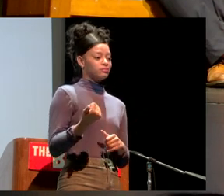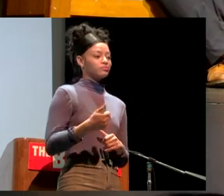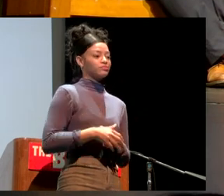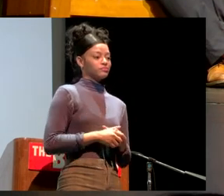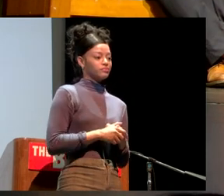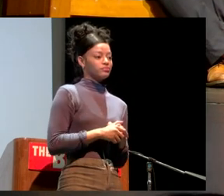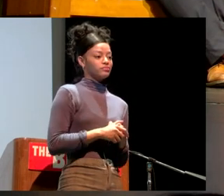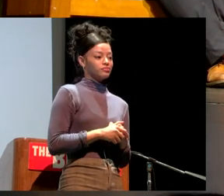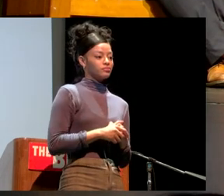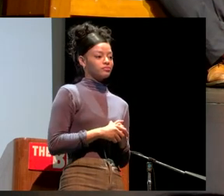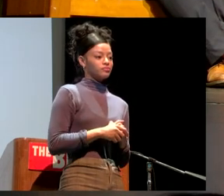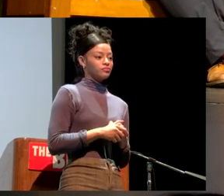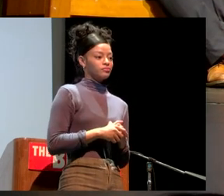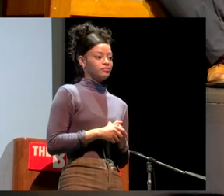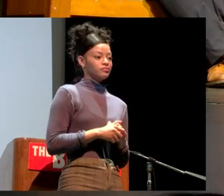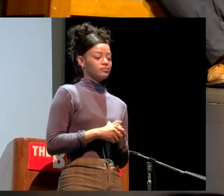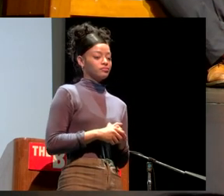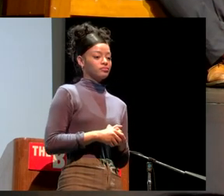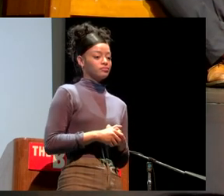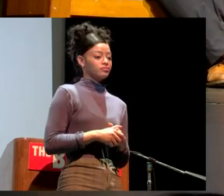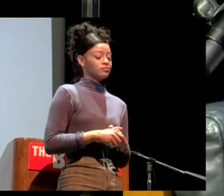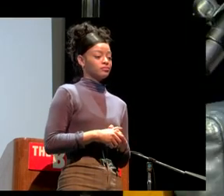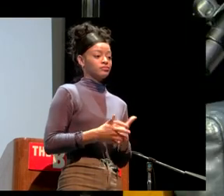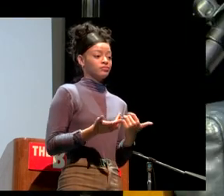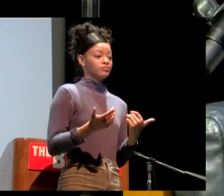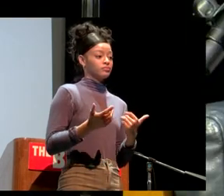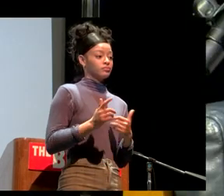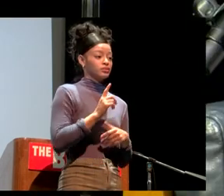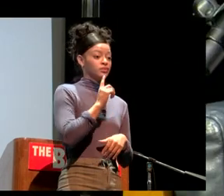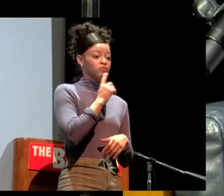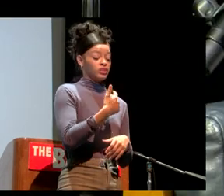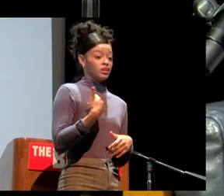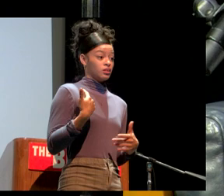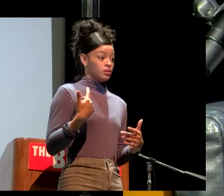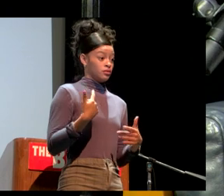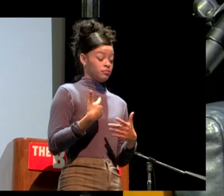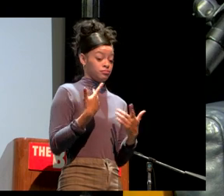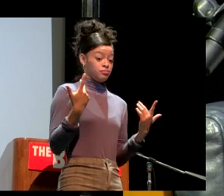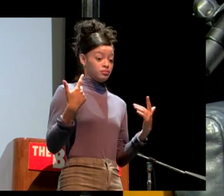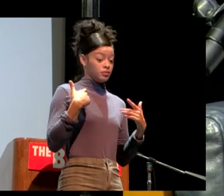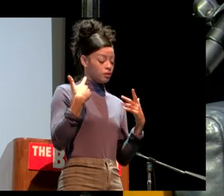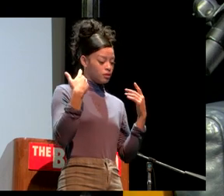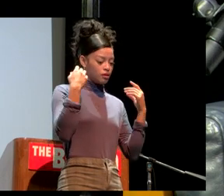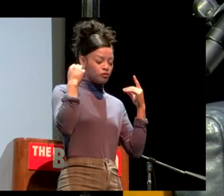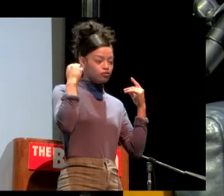just set my hair on fire. At the bar before this event,